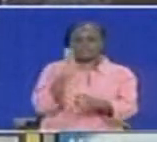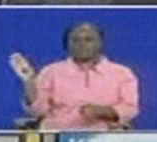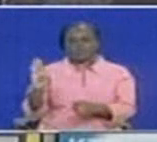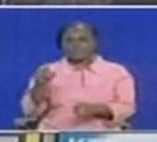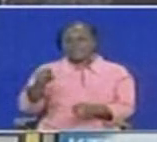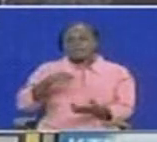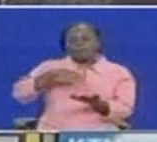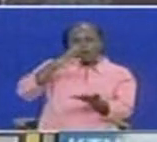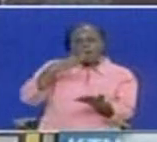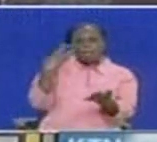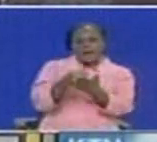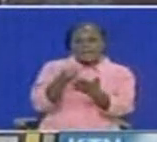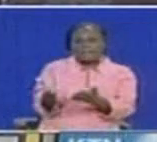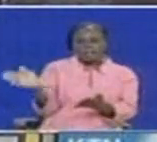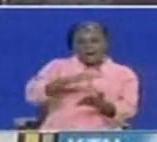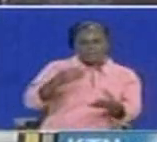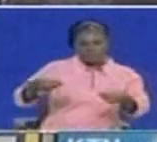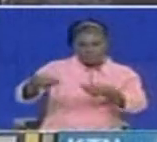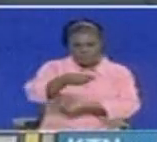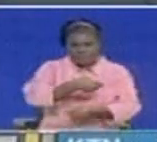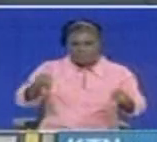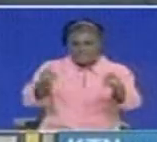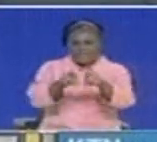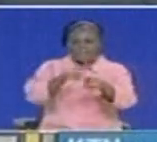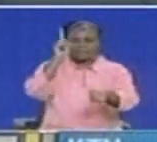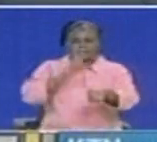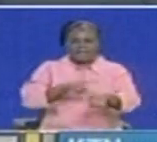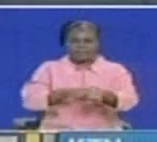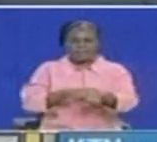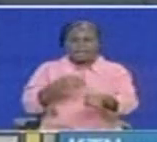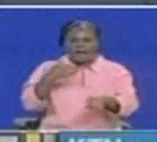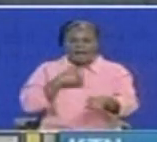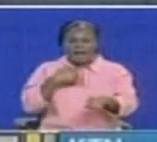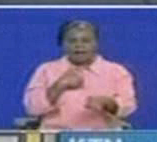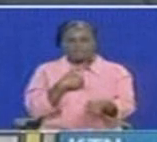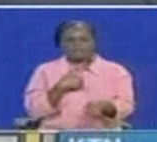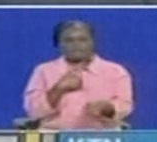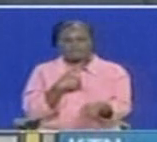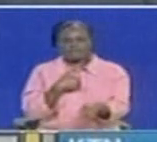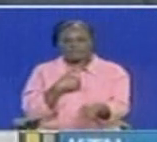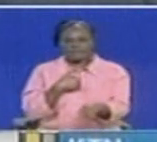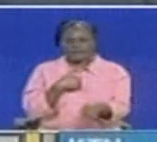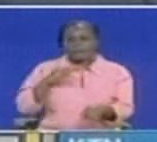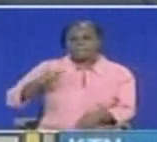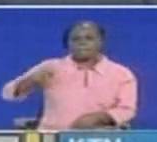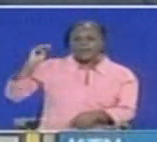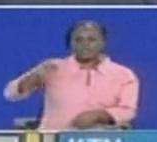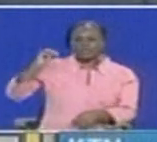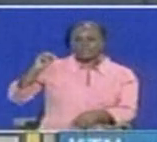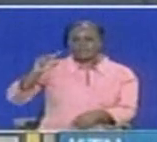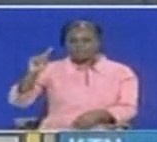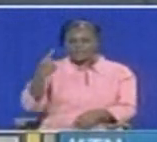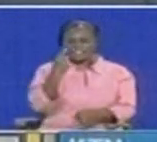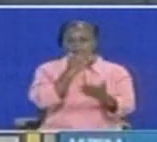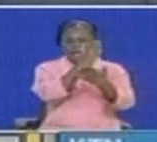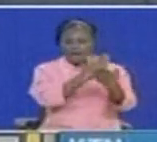seeing more money get back to circulation simultaneously. We had very heavy maturities in the first